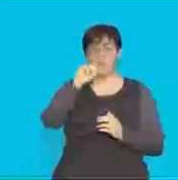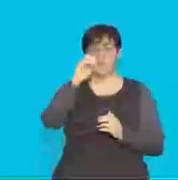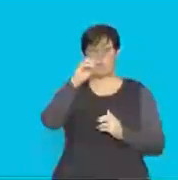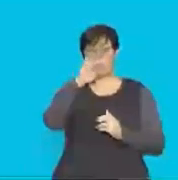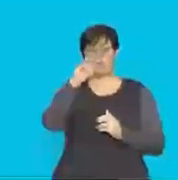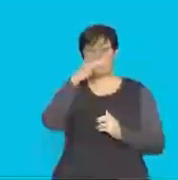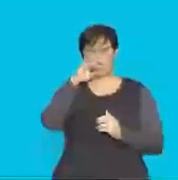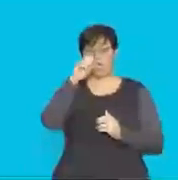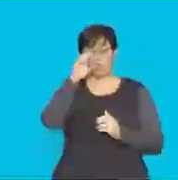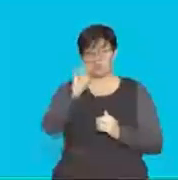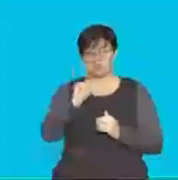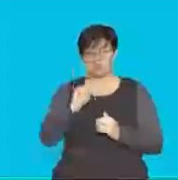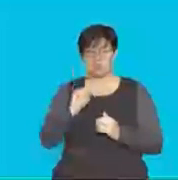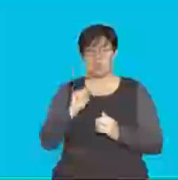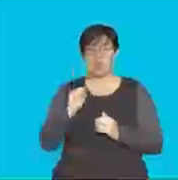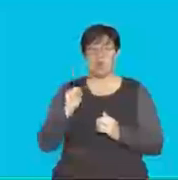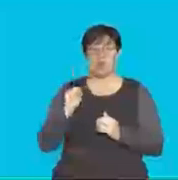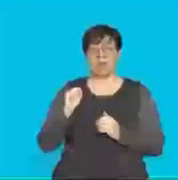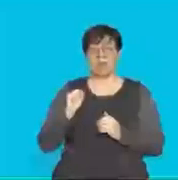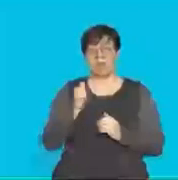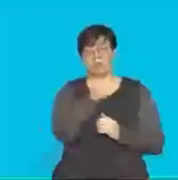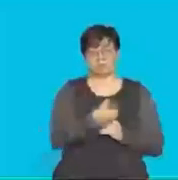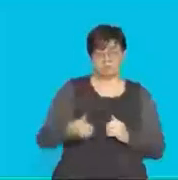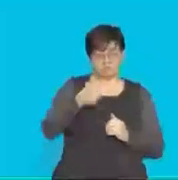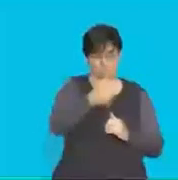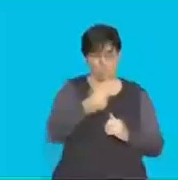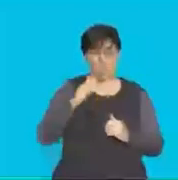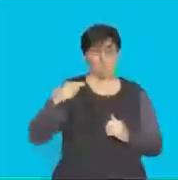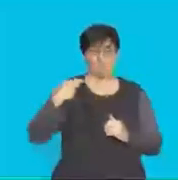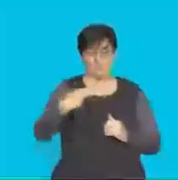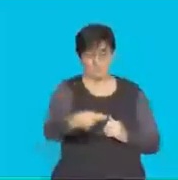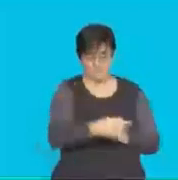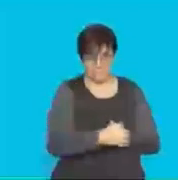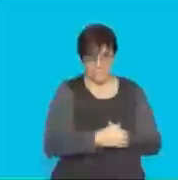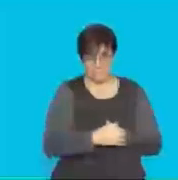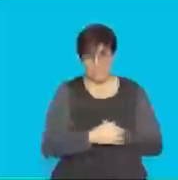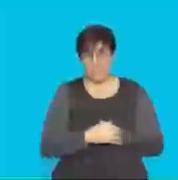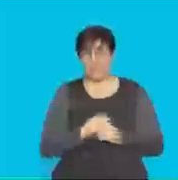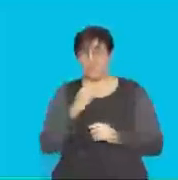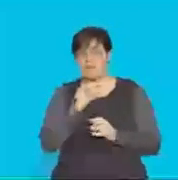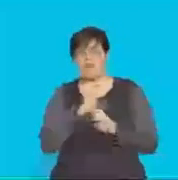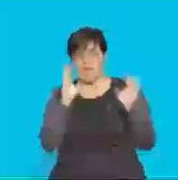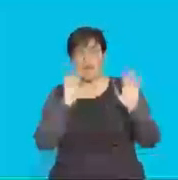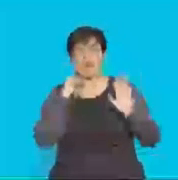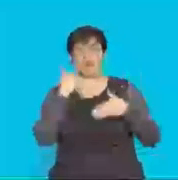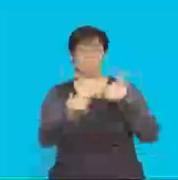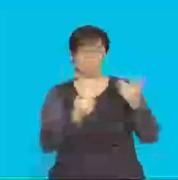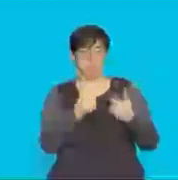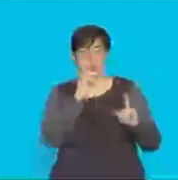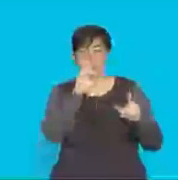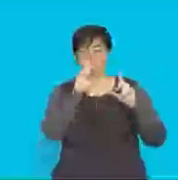as individuals that are clearly dominant. So let's unpack this question by going into the rest of